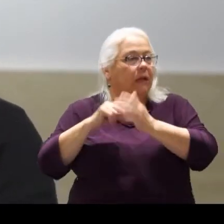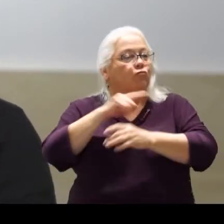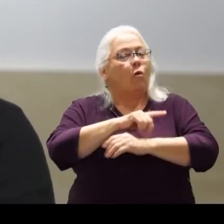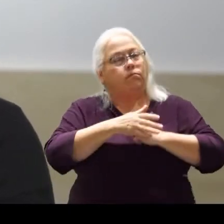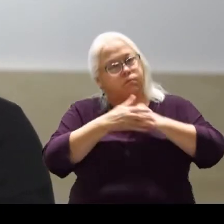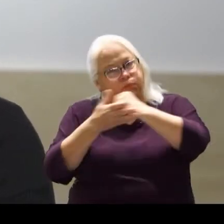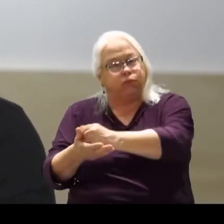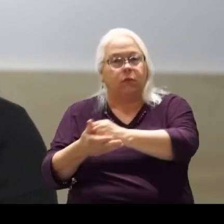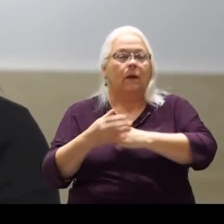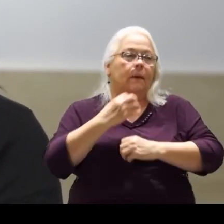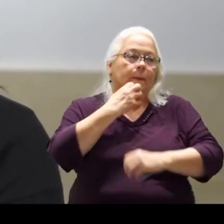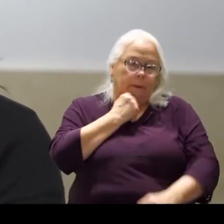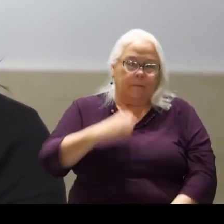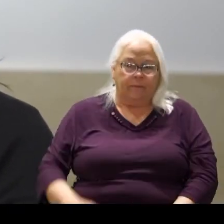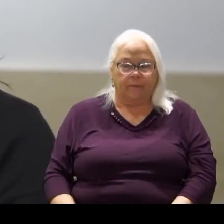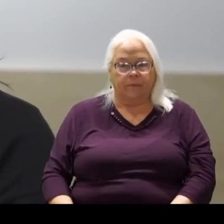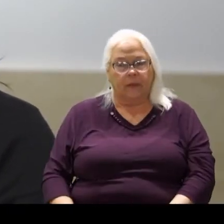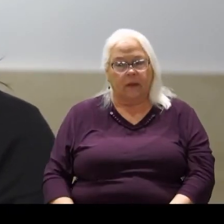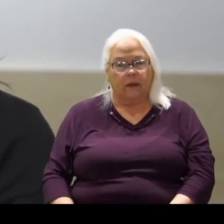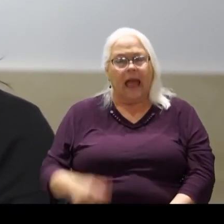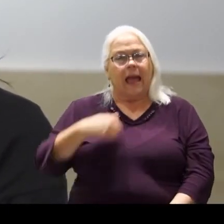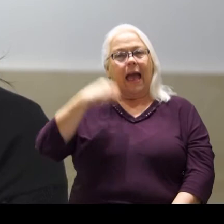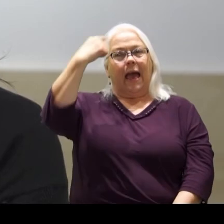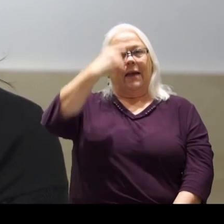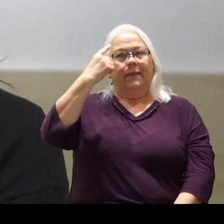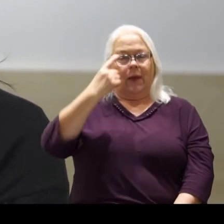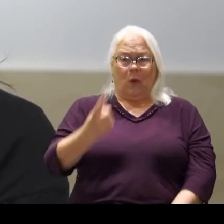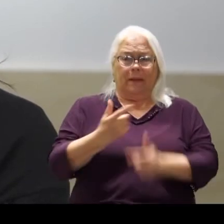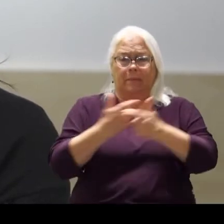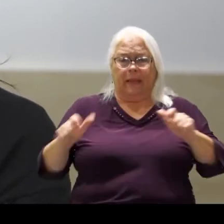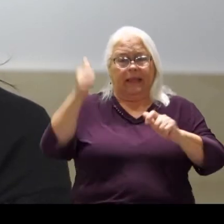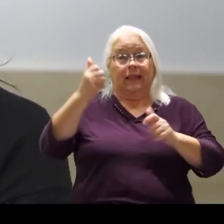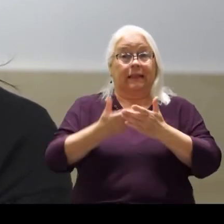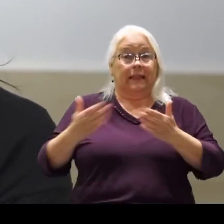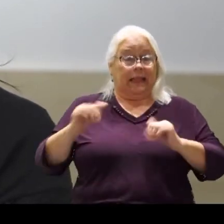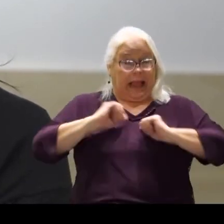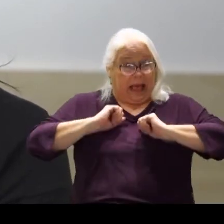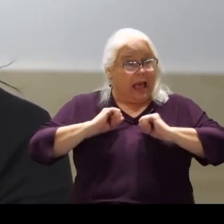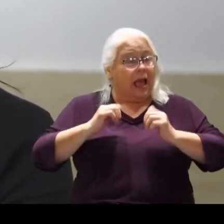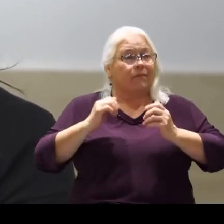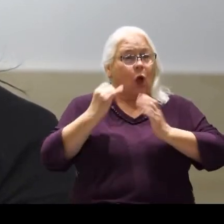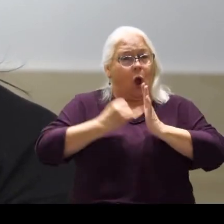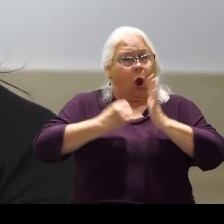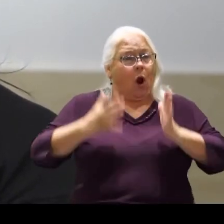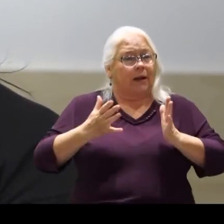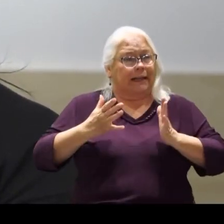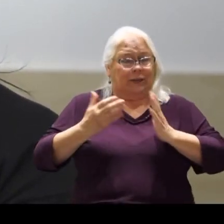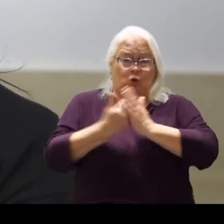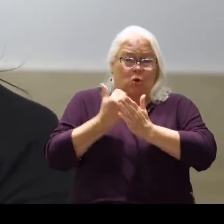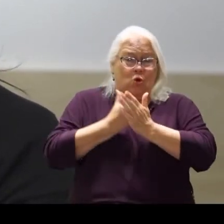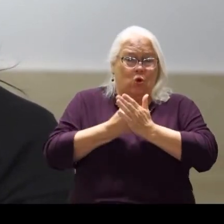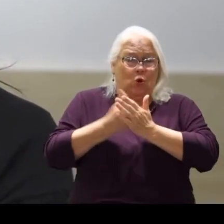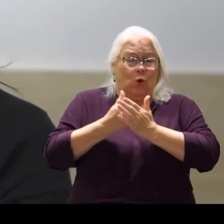end of life is very, very meaningful. And I think one of the biggest things that I found helpful for me as an